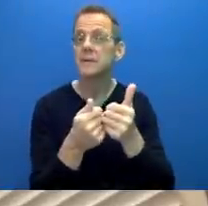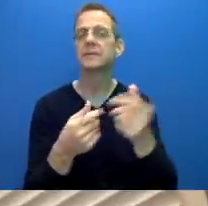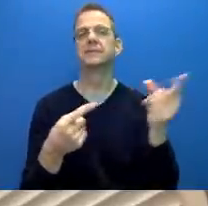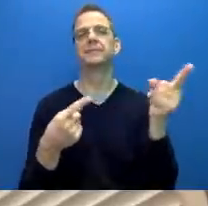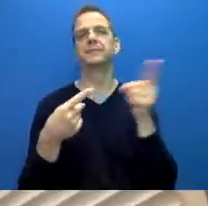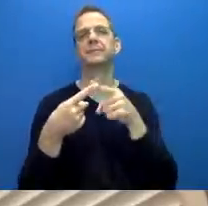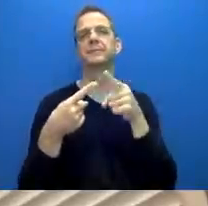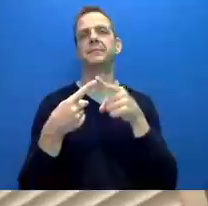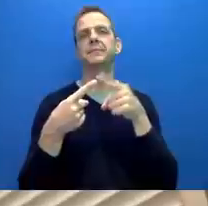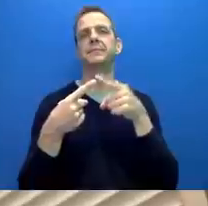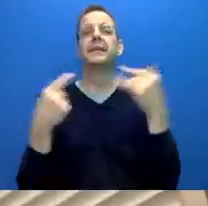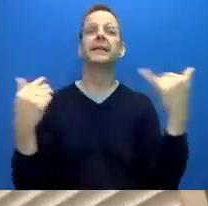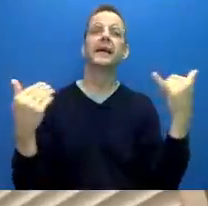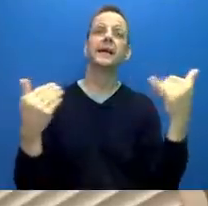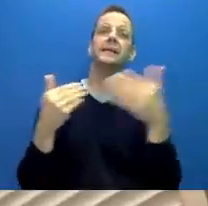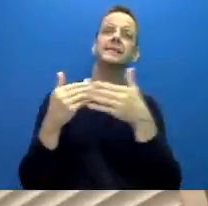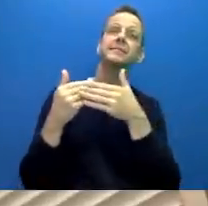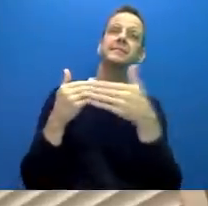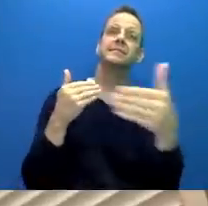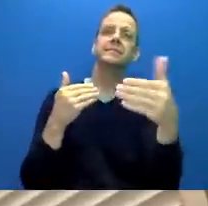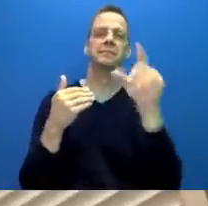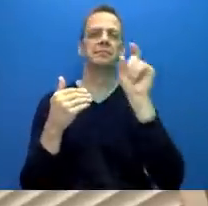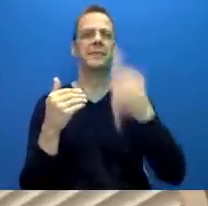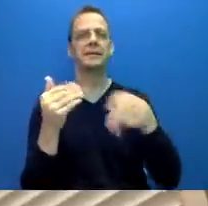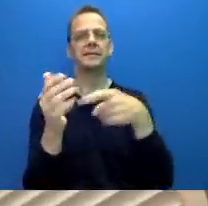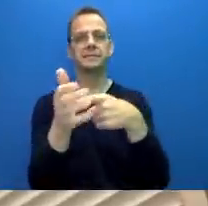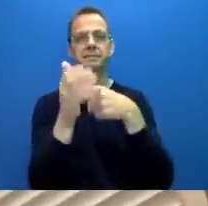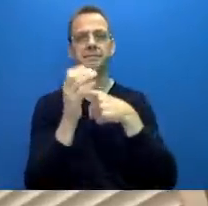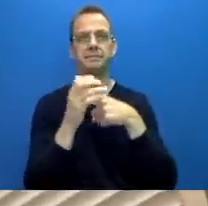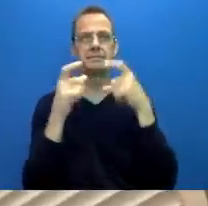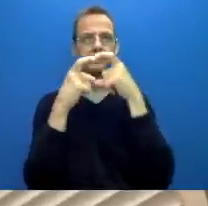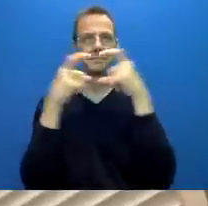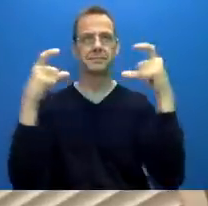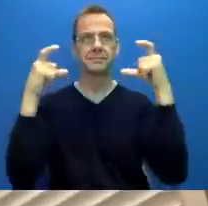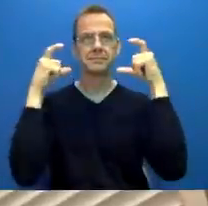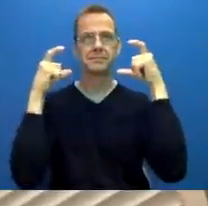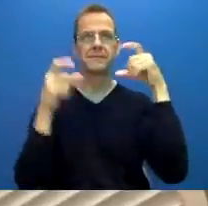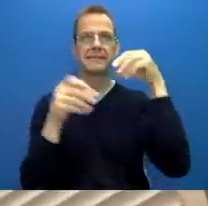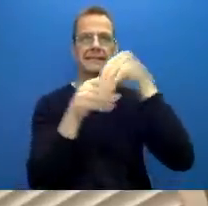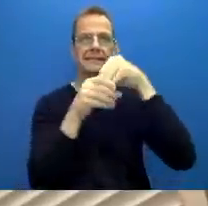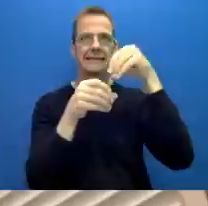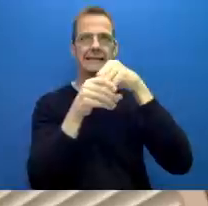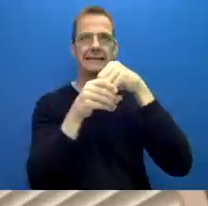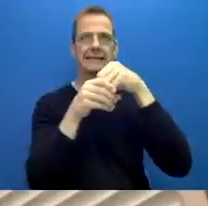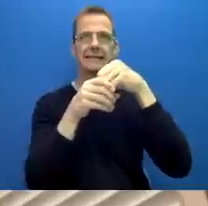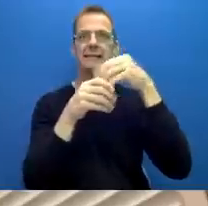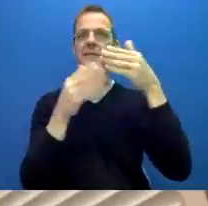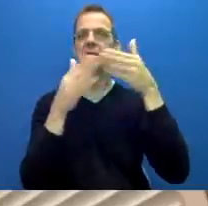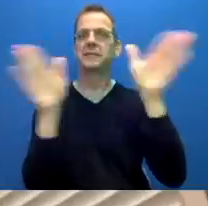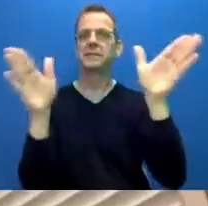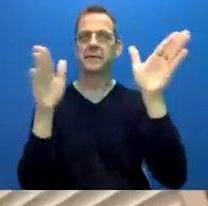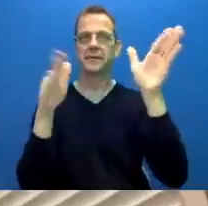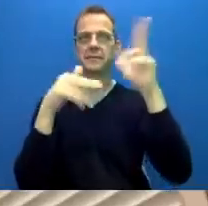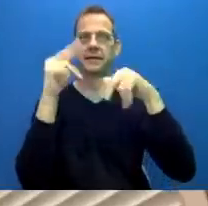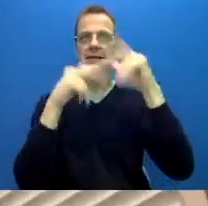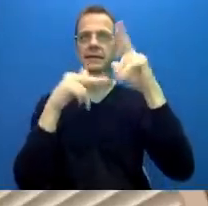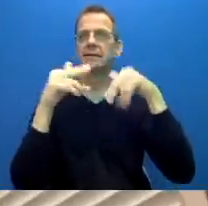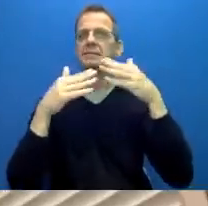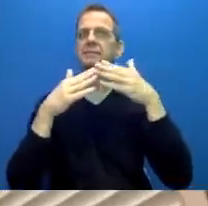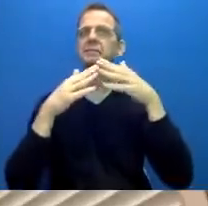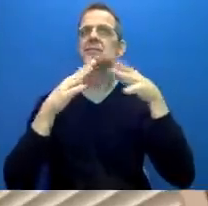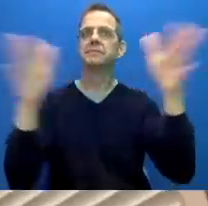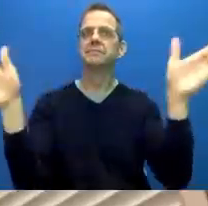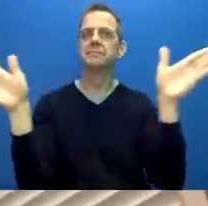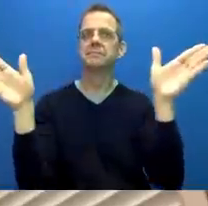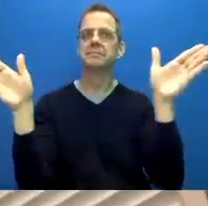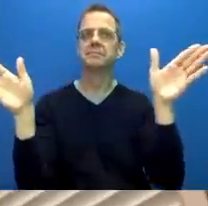were announced. The first is that there's going to be mandatory masking inside in public spaces, with the exception of where individuals can